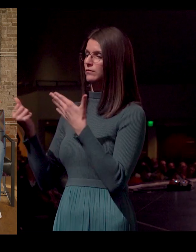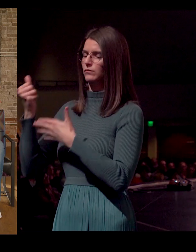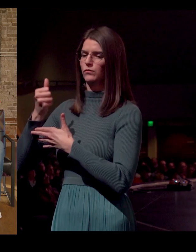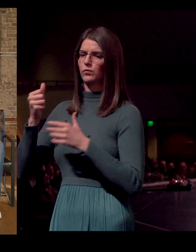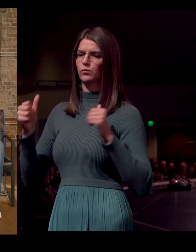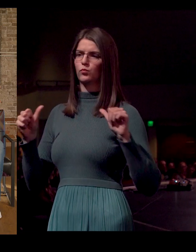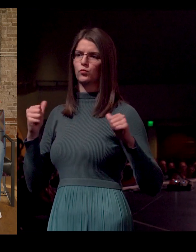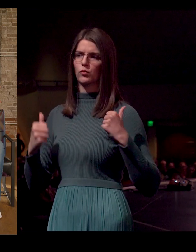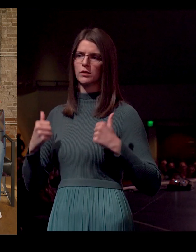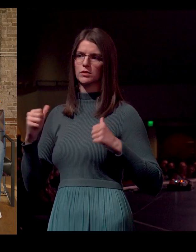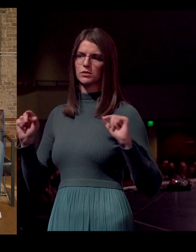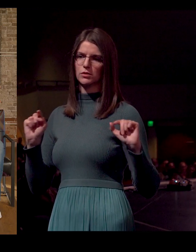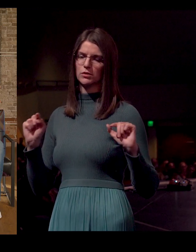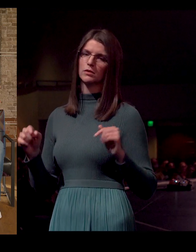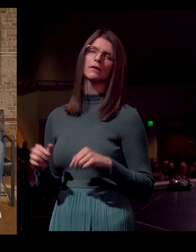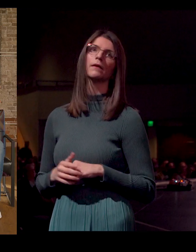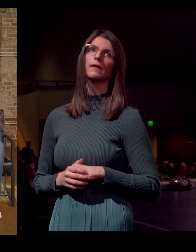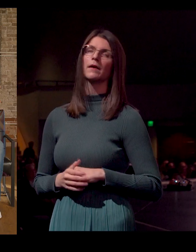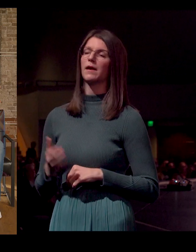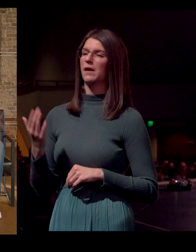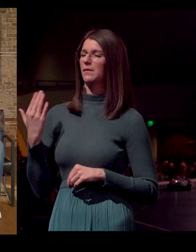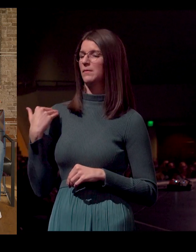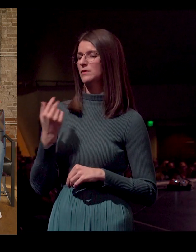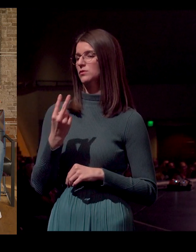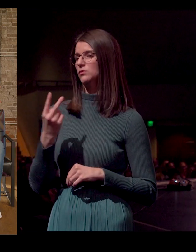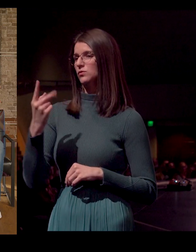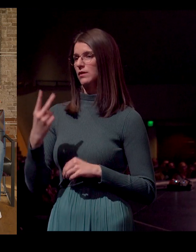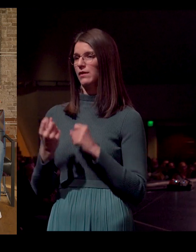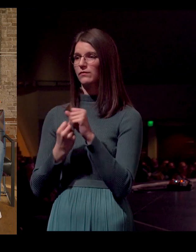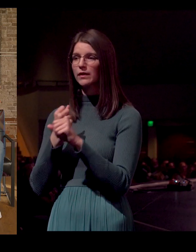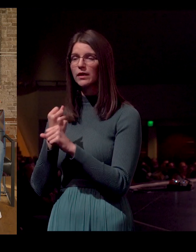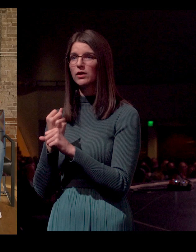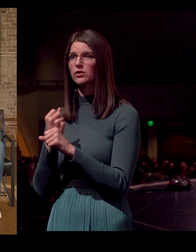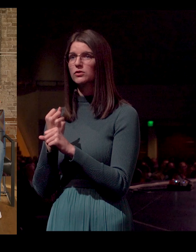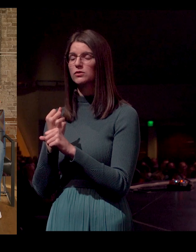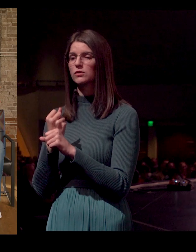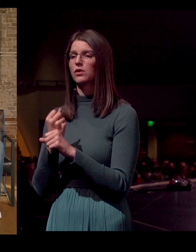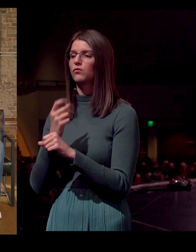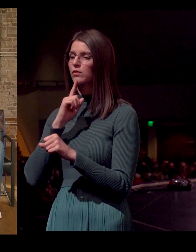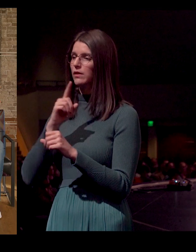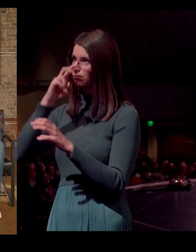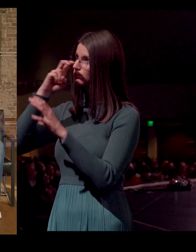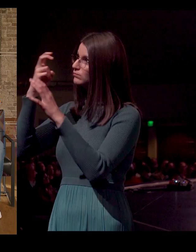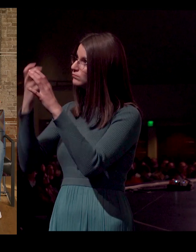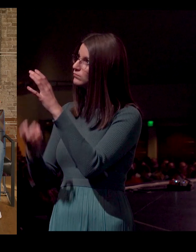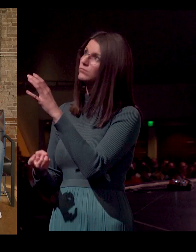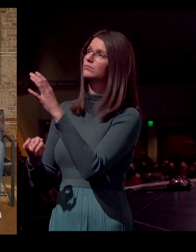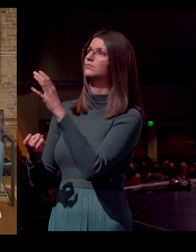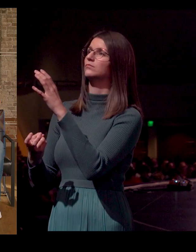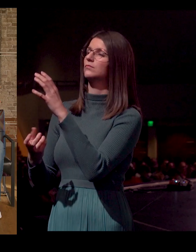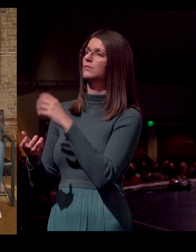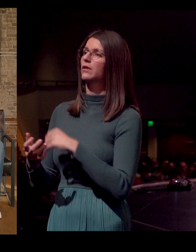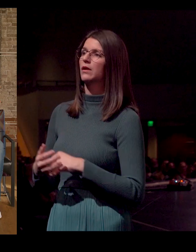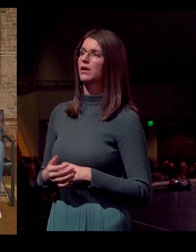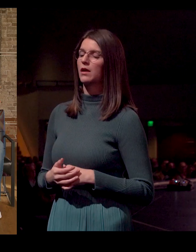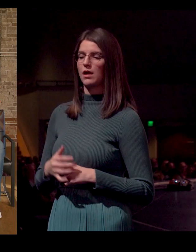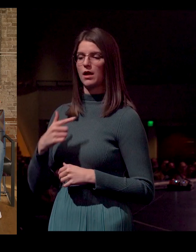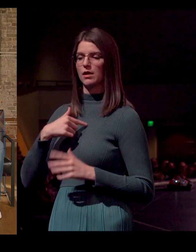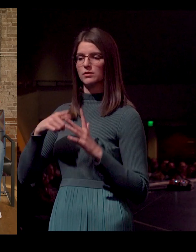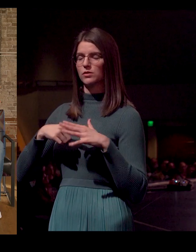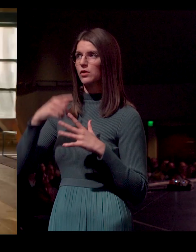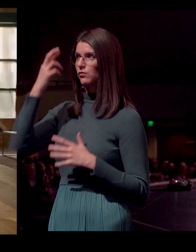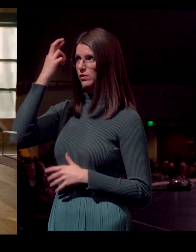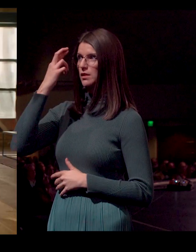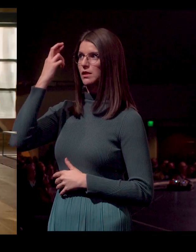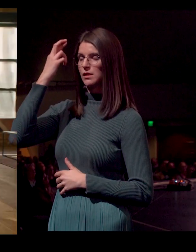2.5 years of really being all in, I was starting to realize that and began to truly understand that and